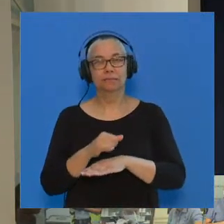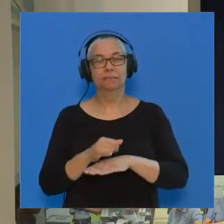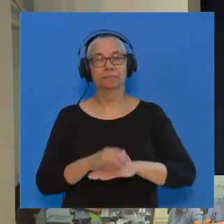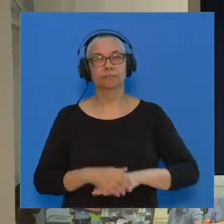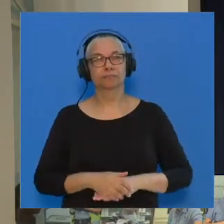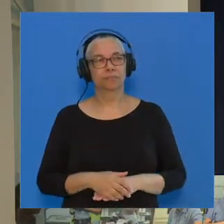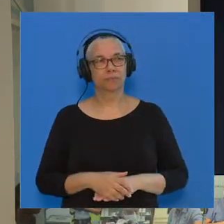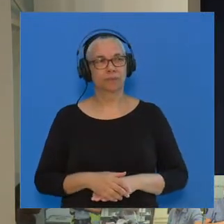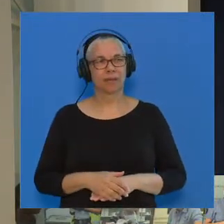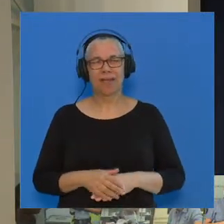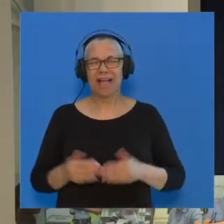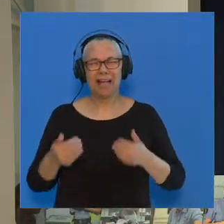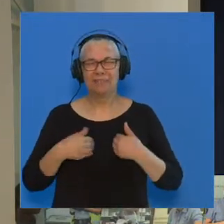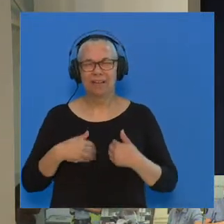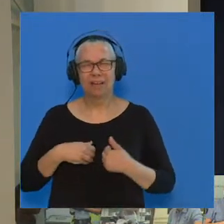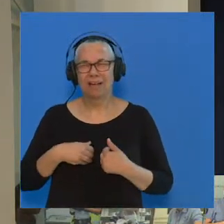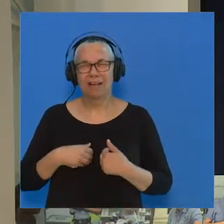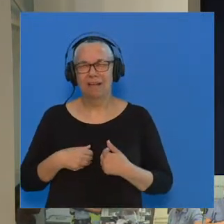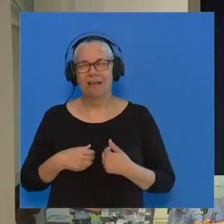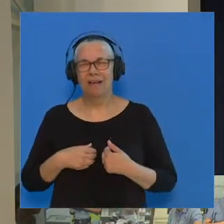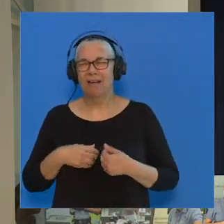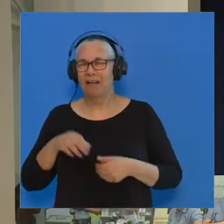A forward address?